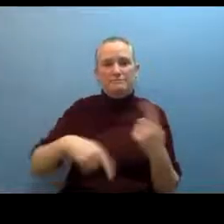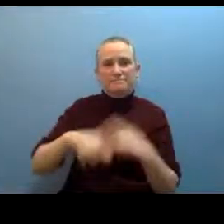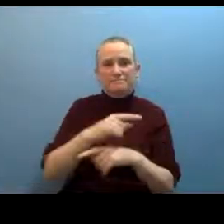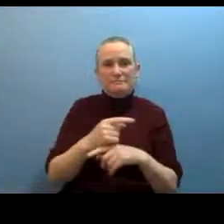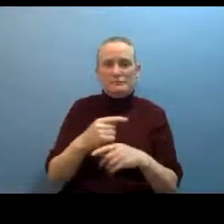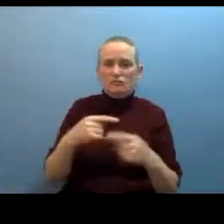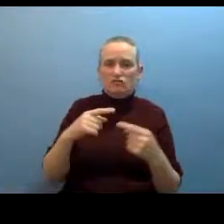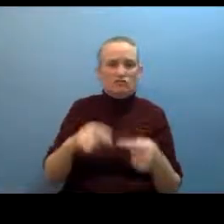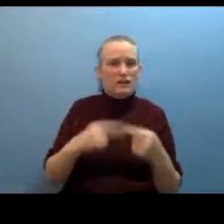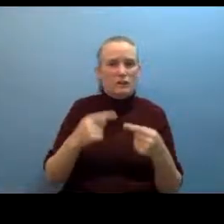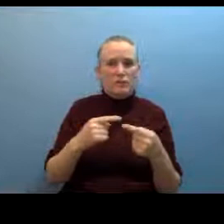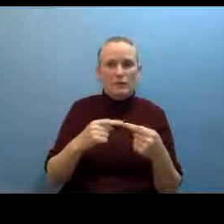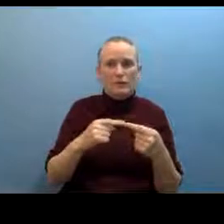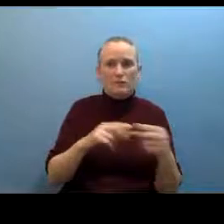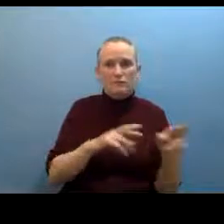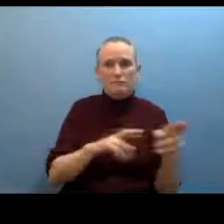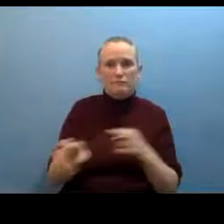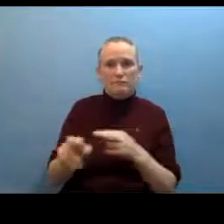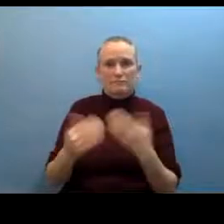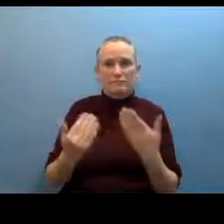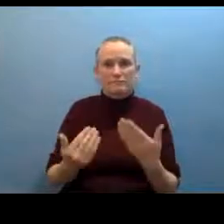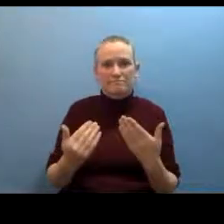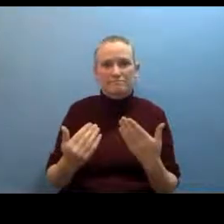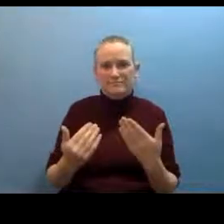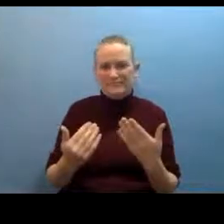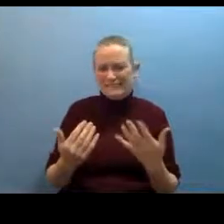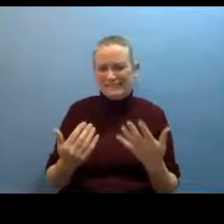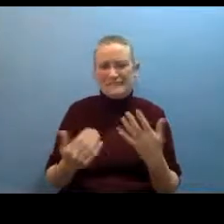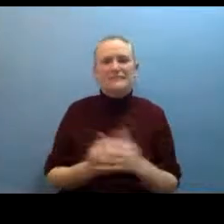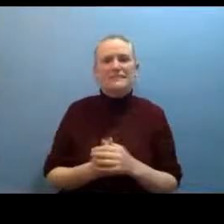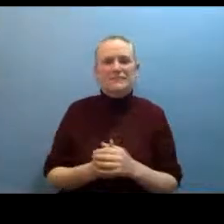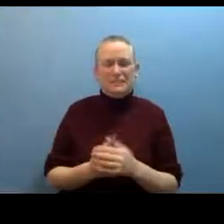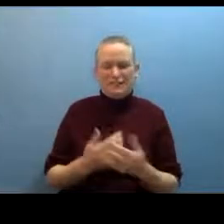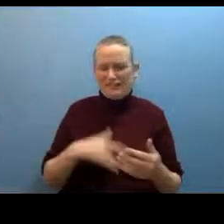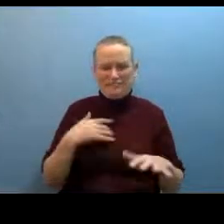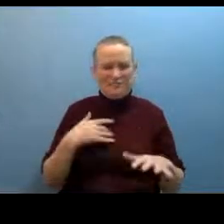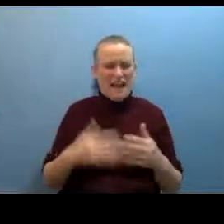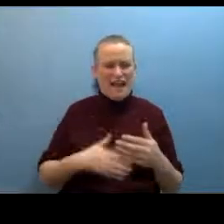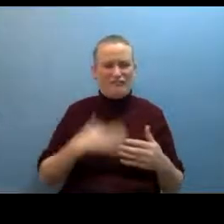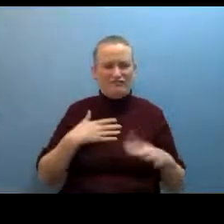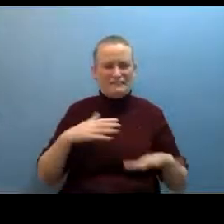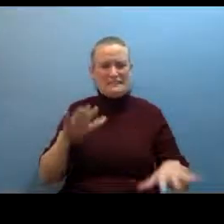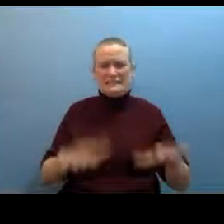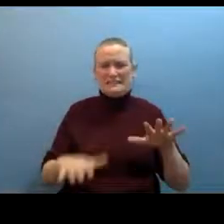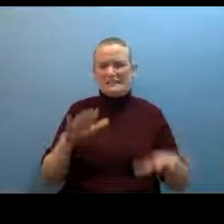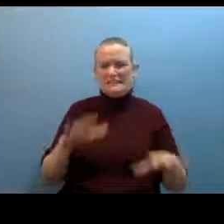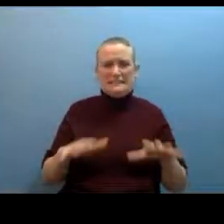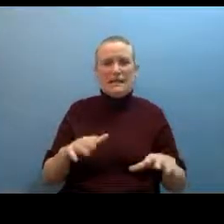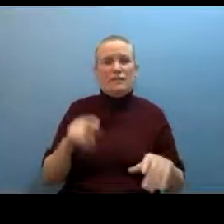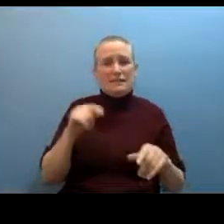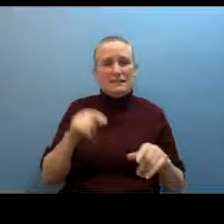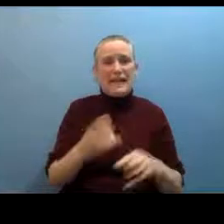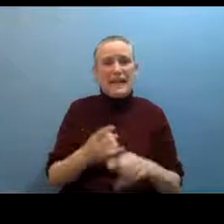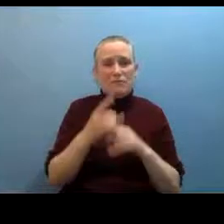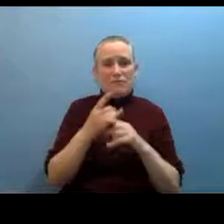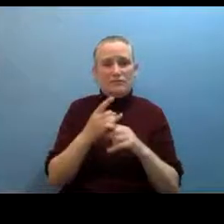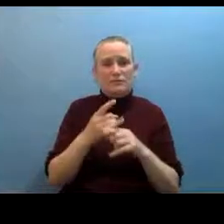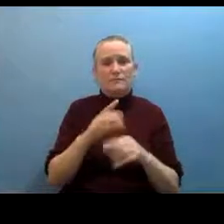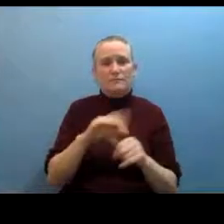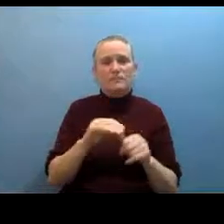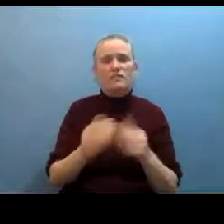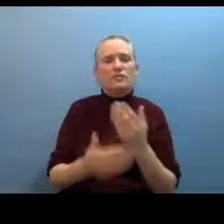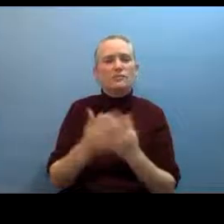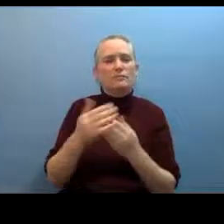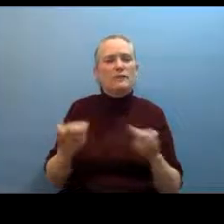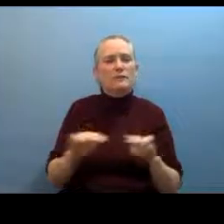achieve now that there's so much uncertainty. But I think, you know, it really is so helpful, particularly for young people that are going through difficulty